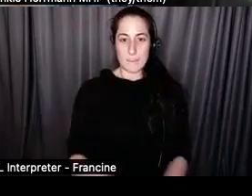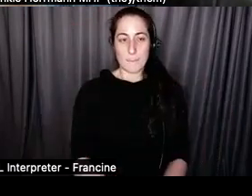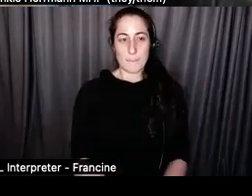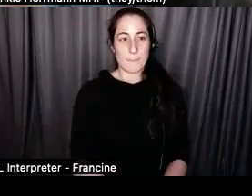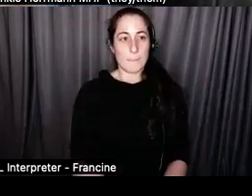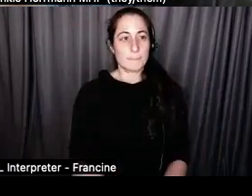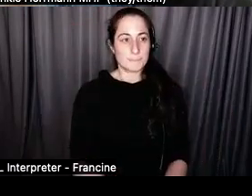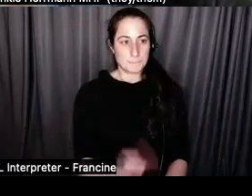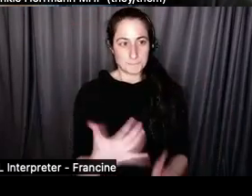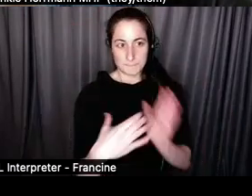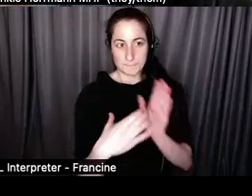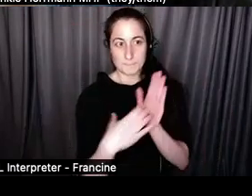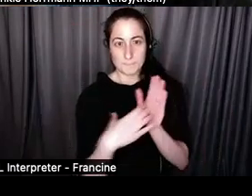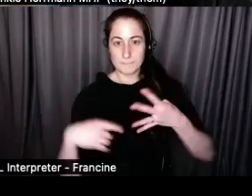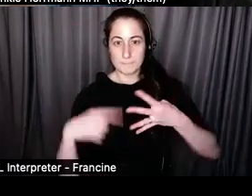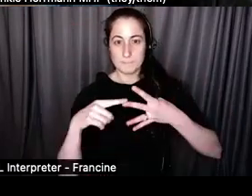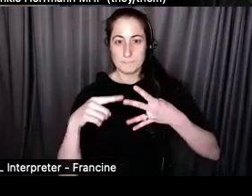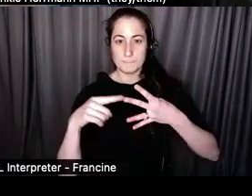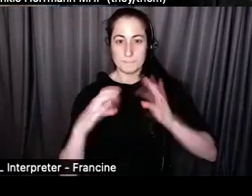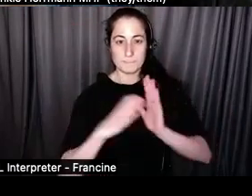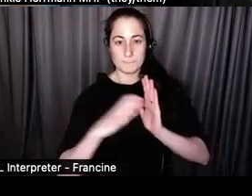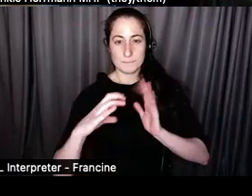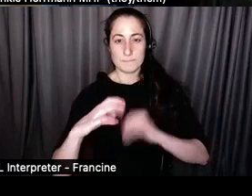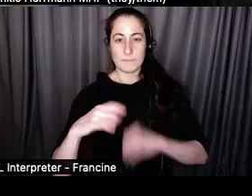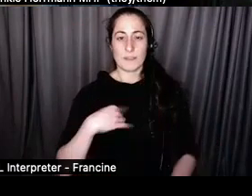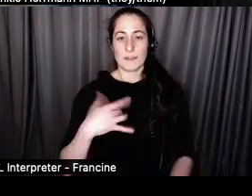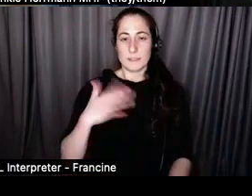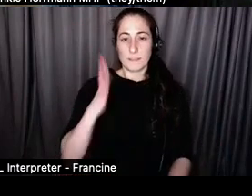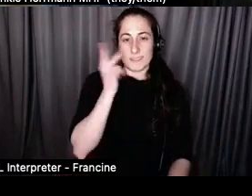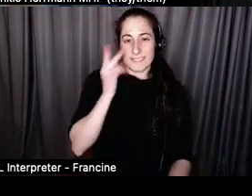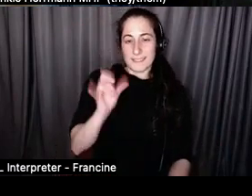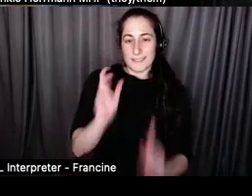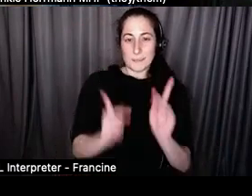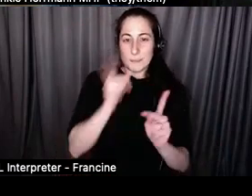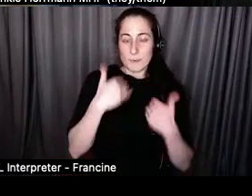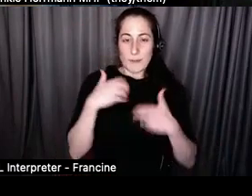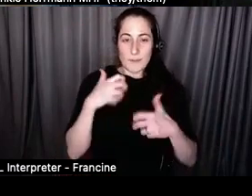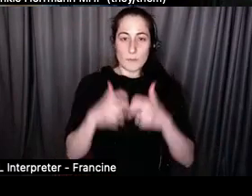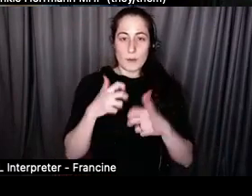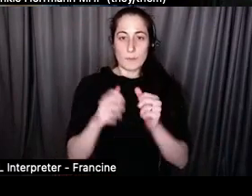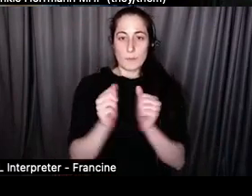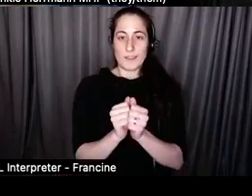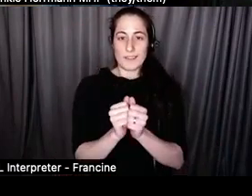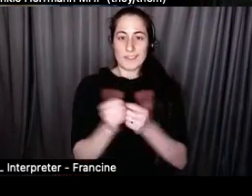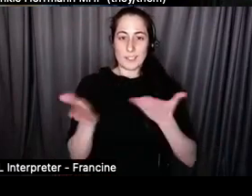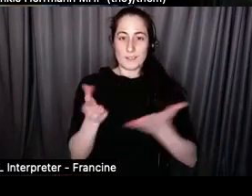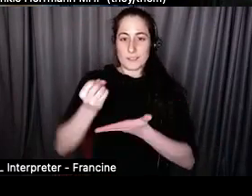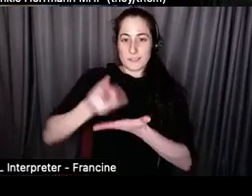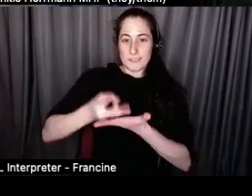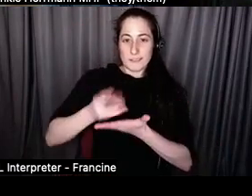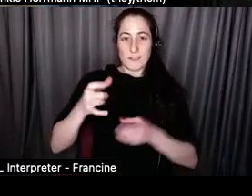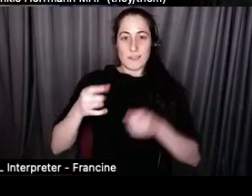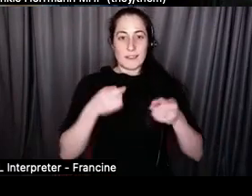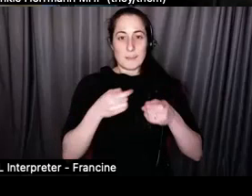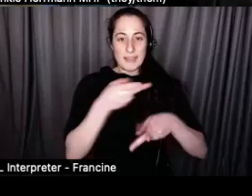So what I usually see with individuals who are having a problem getting services authorized is that the managed care